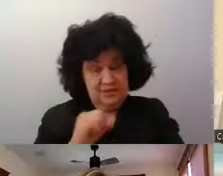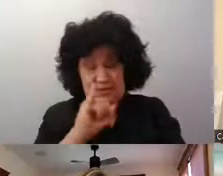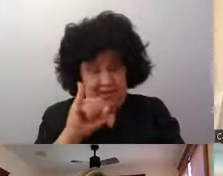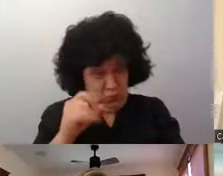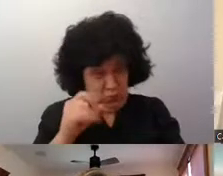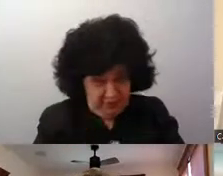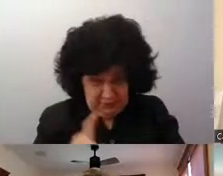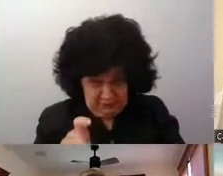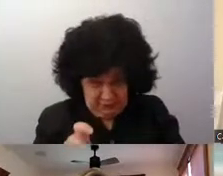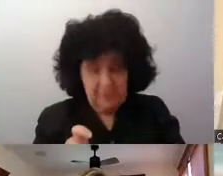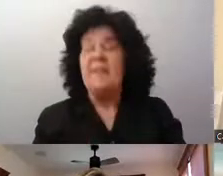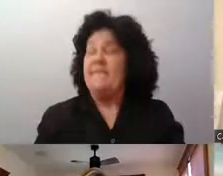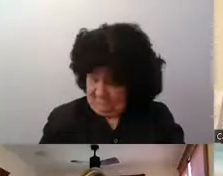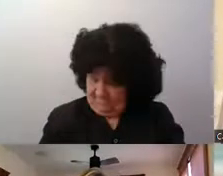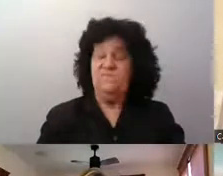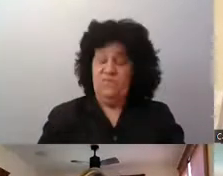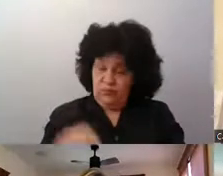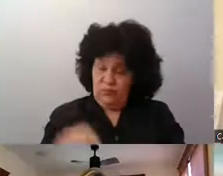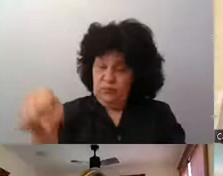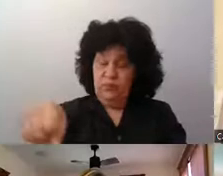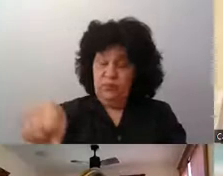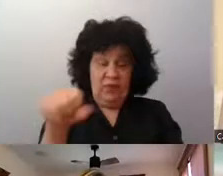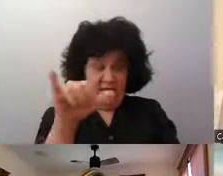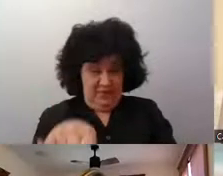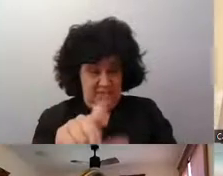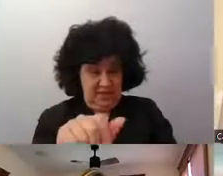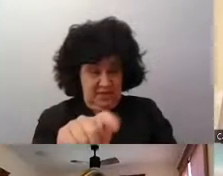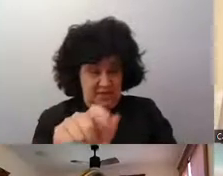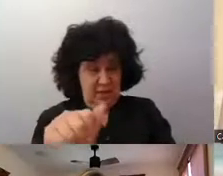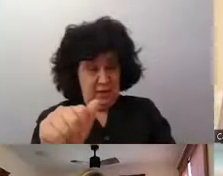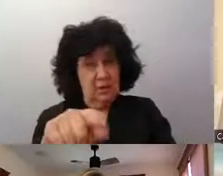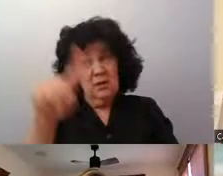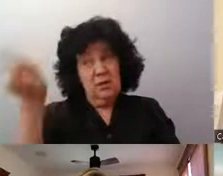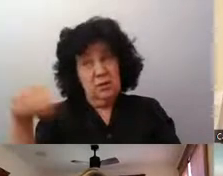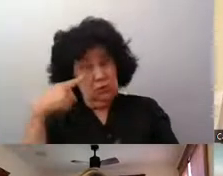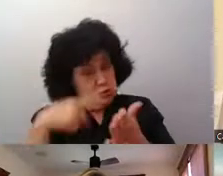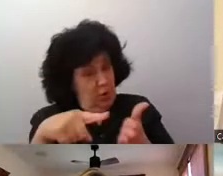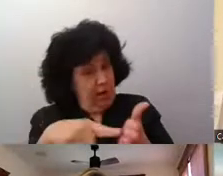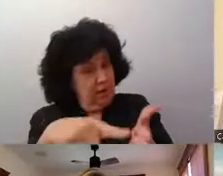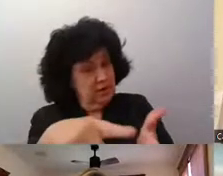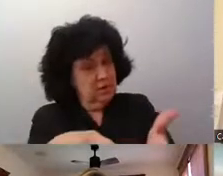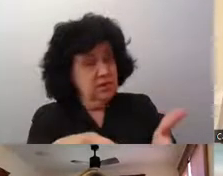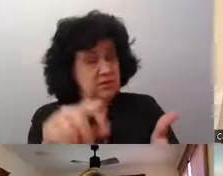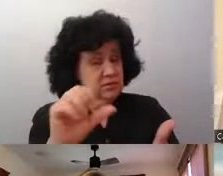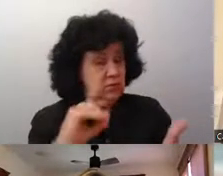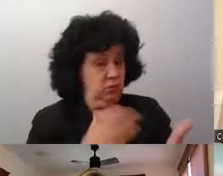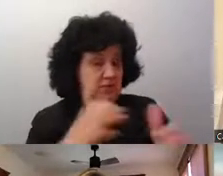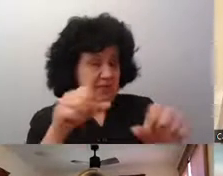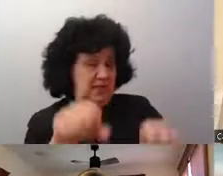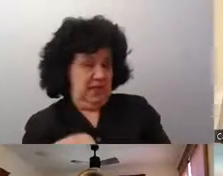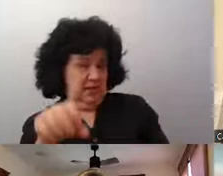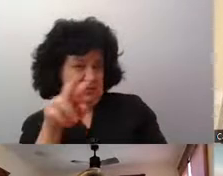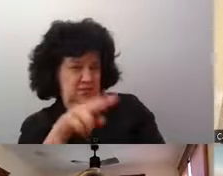Yes. Are those data being tracked with respect to total spend so that we could get a sense of